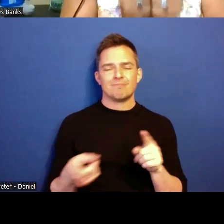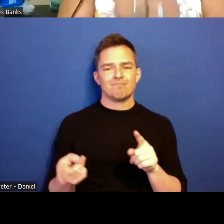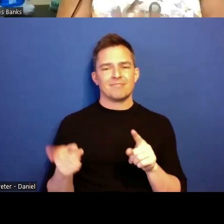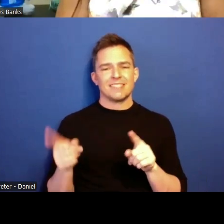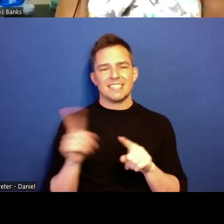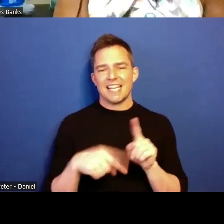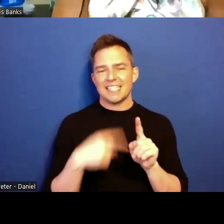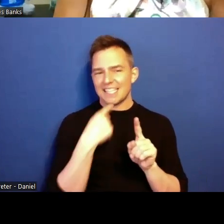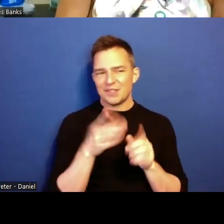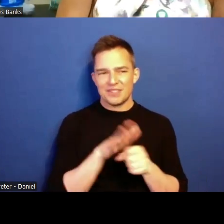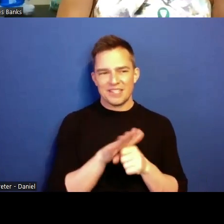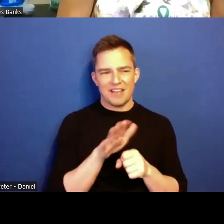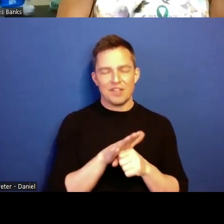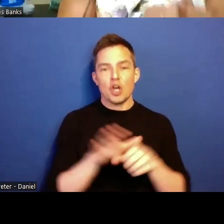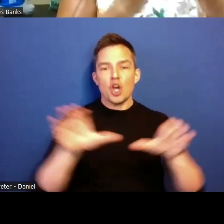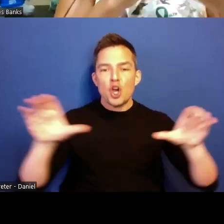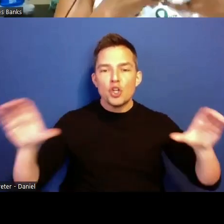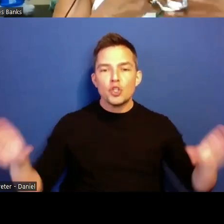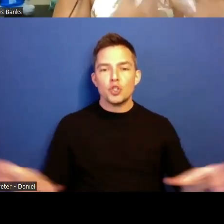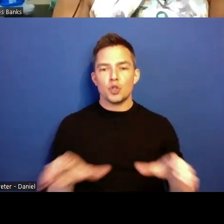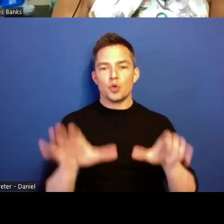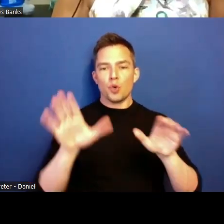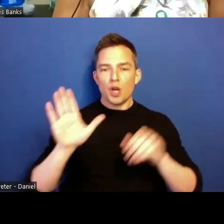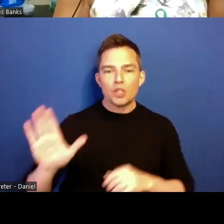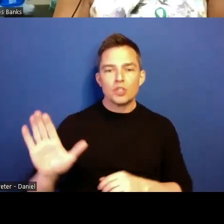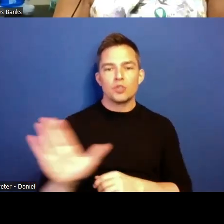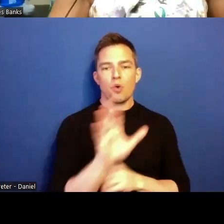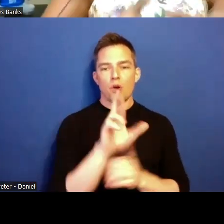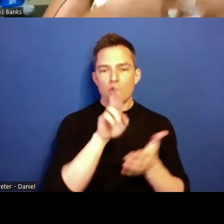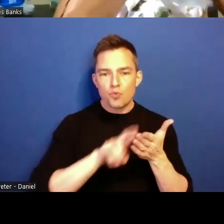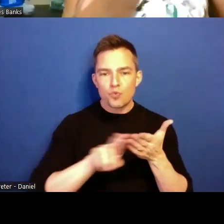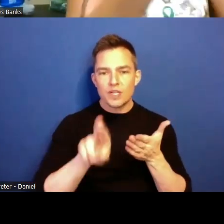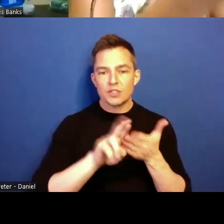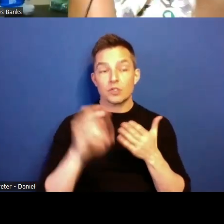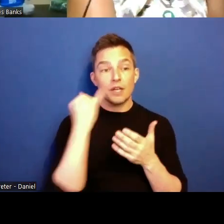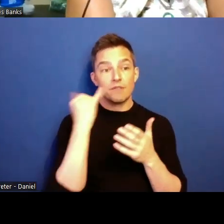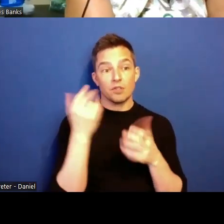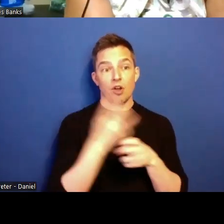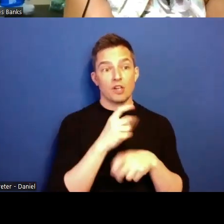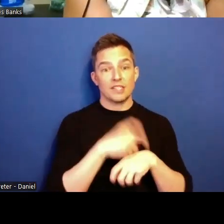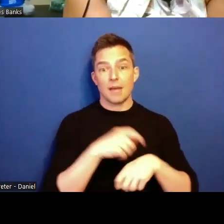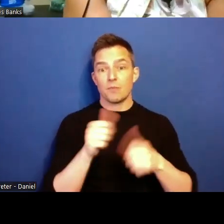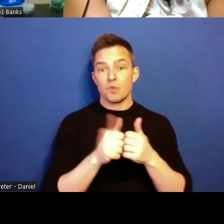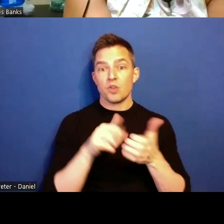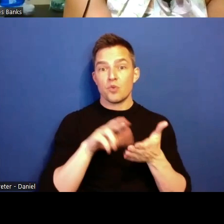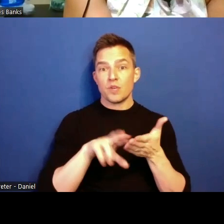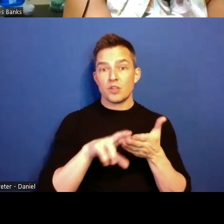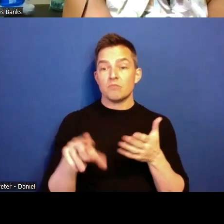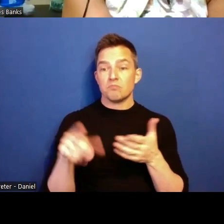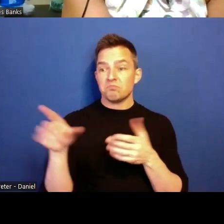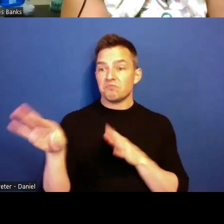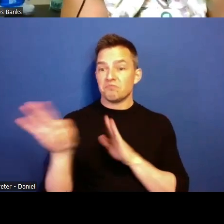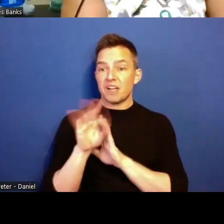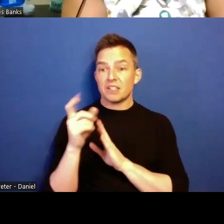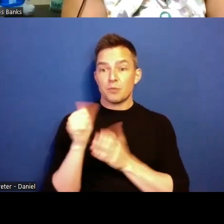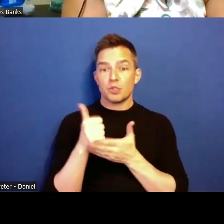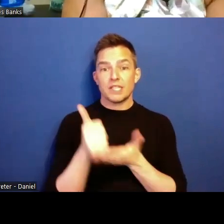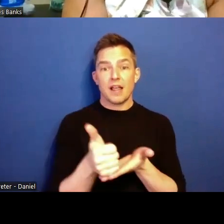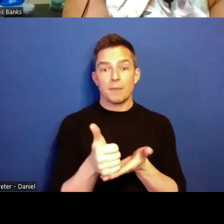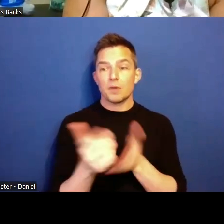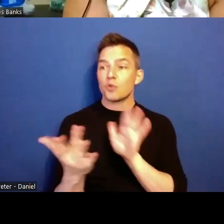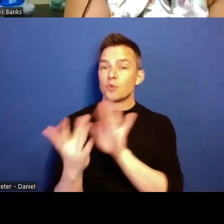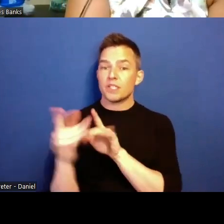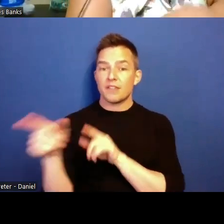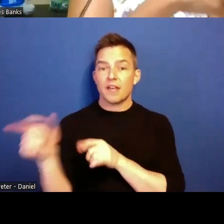enough, do your research. And if you have problems doing your research, reach out to someone that can help. Reach out to